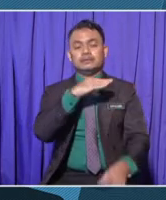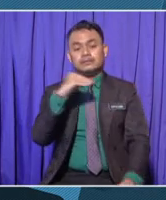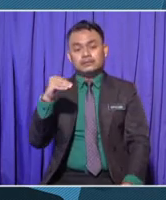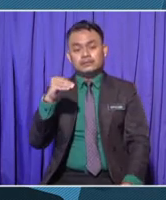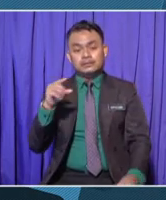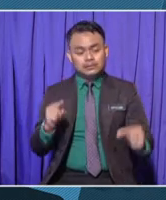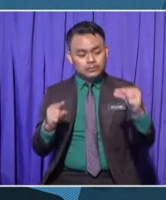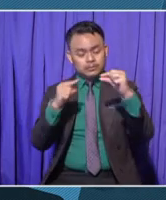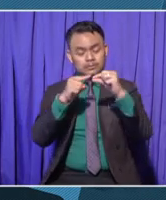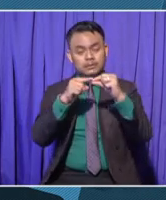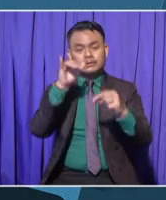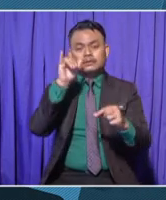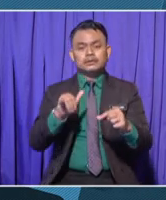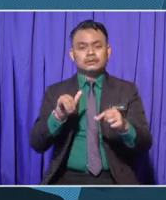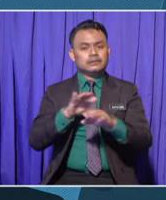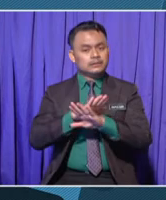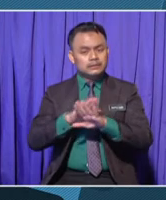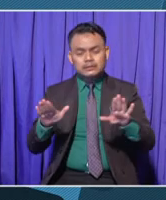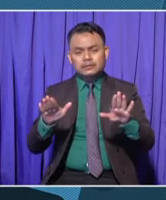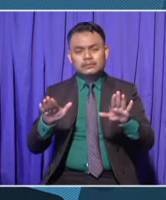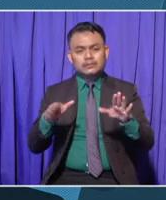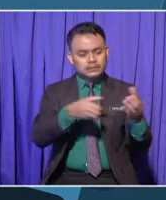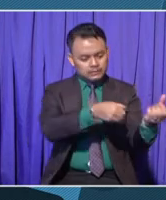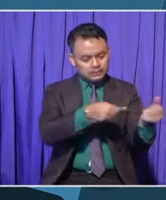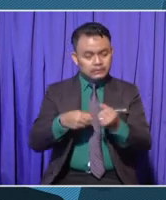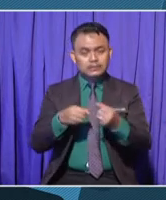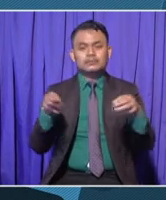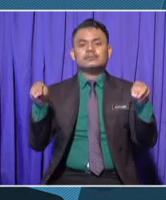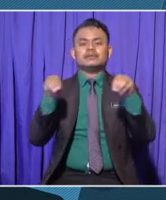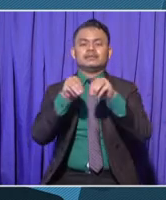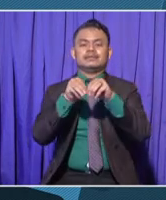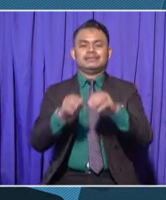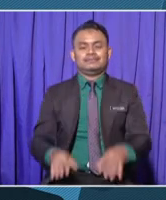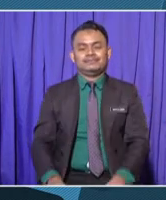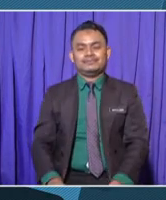objects that cannot be attracted to magnets.